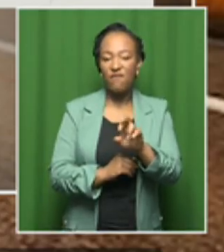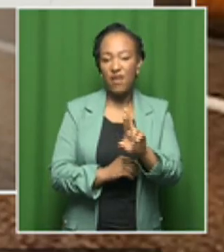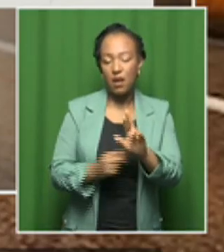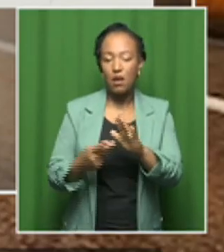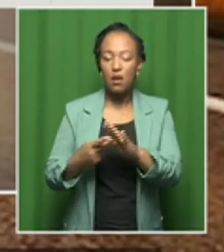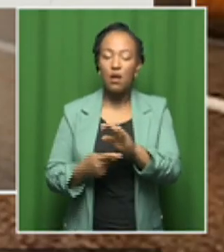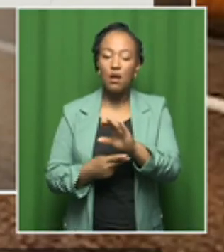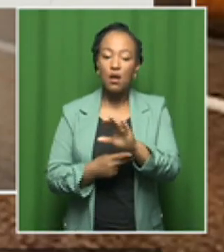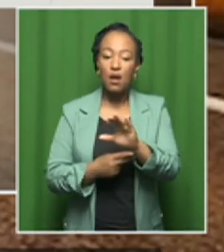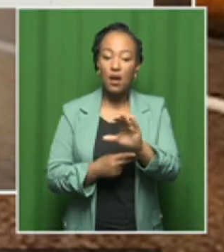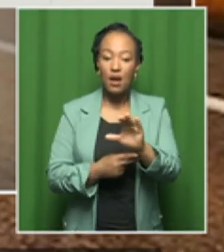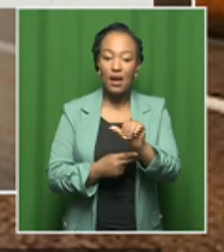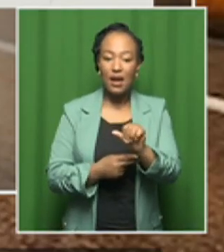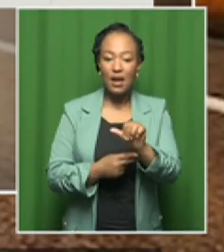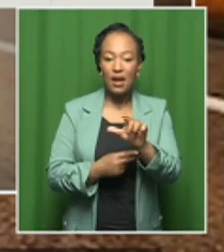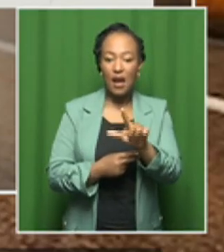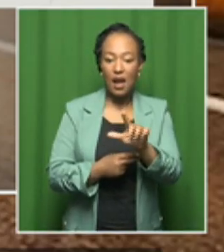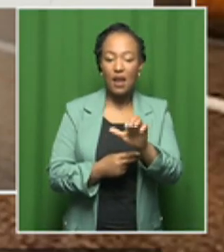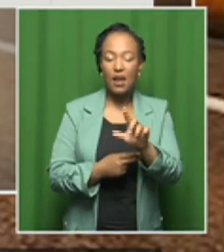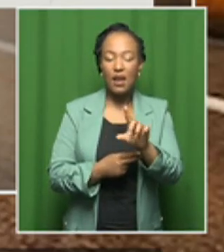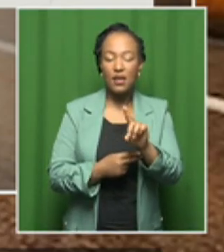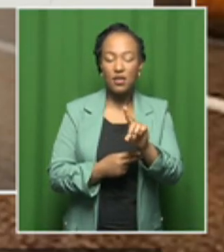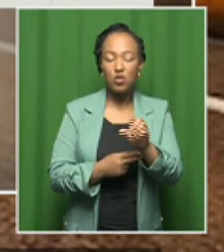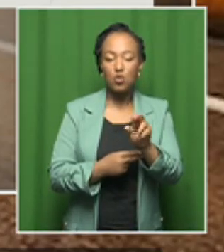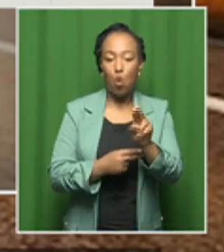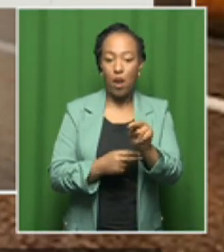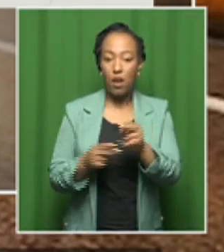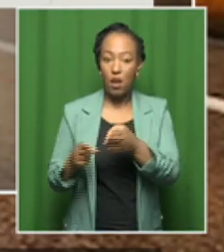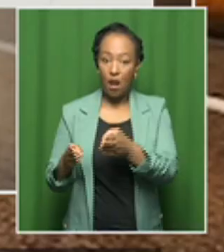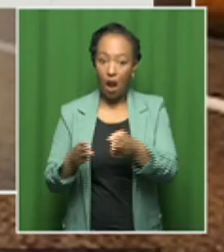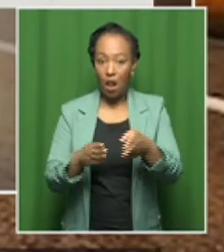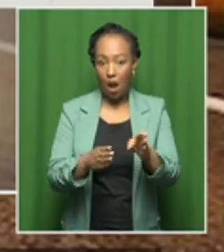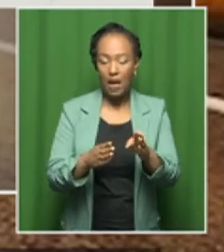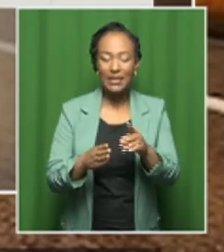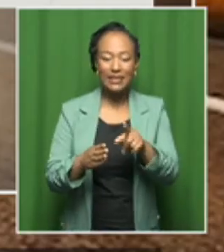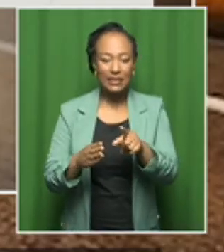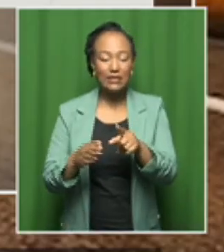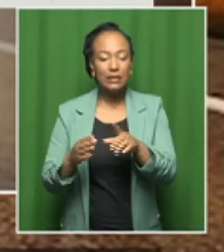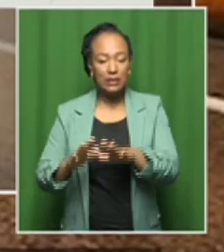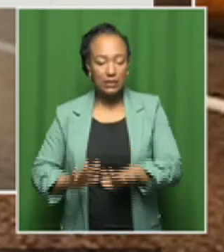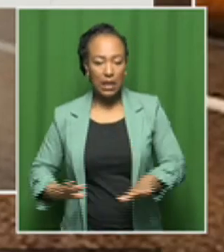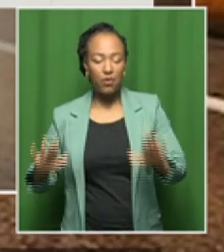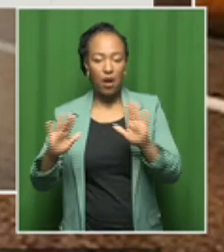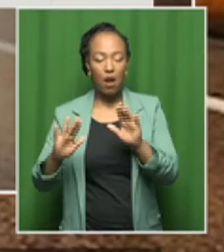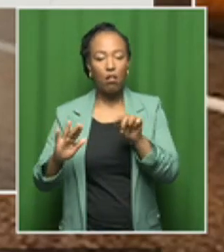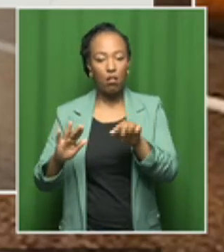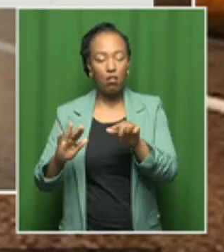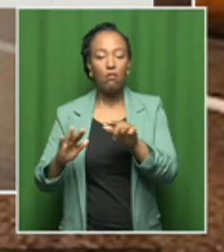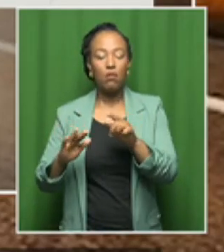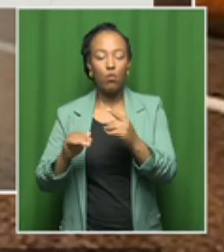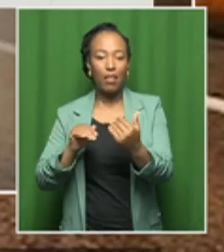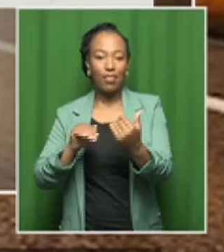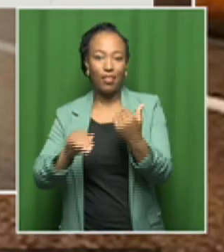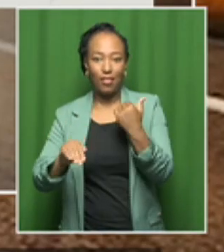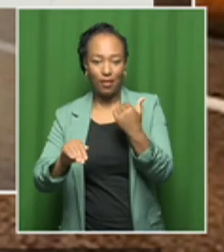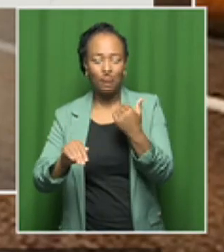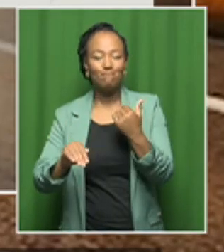out through Hermanus and up that alternative route back into the Caledon area, where you can rejoin the N2. That